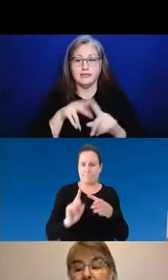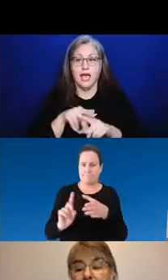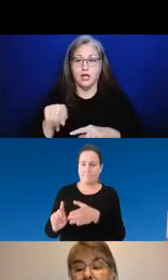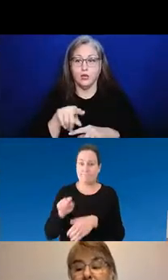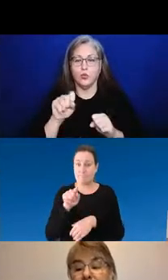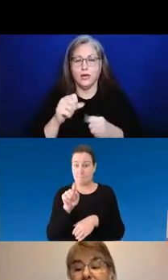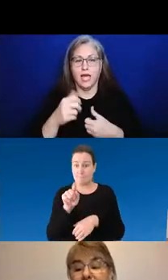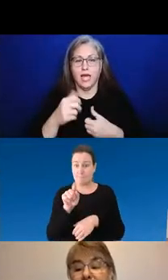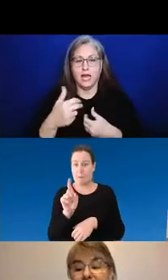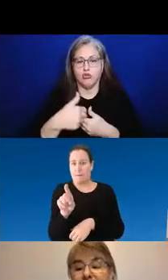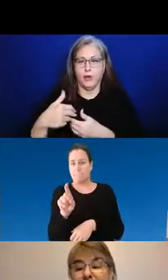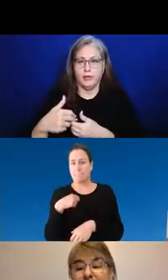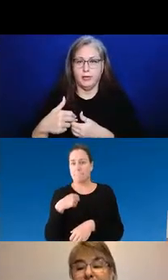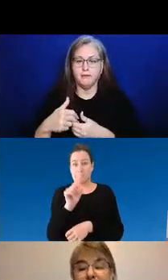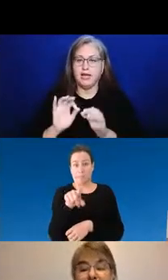join in.